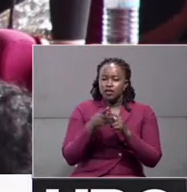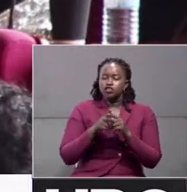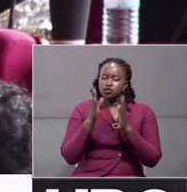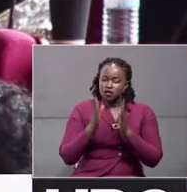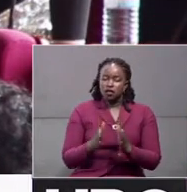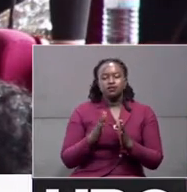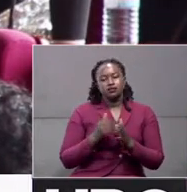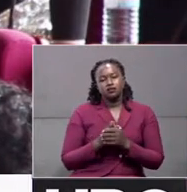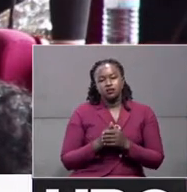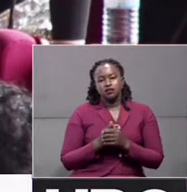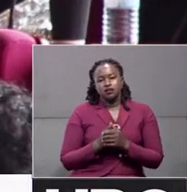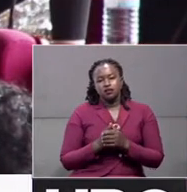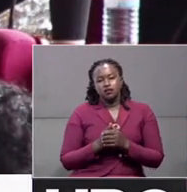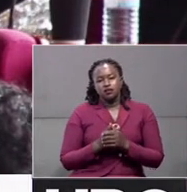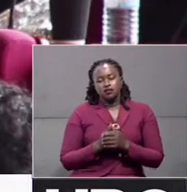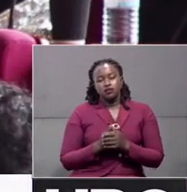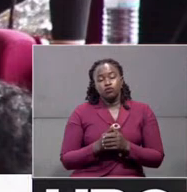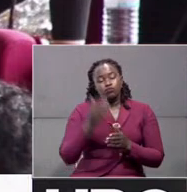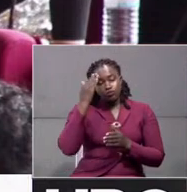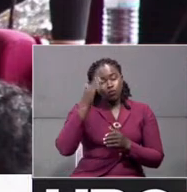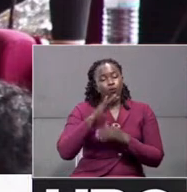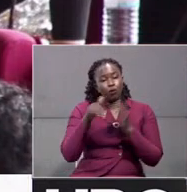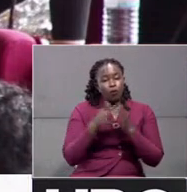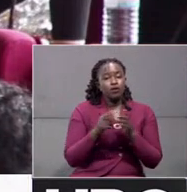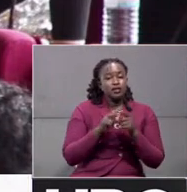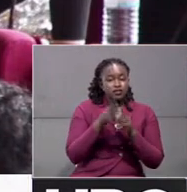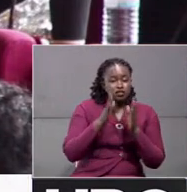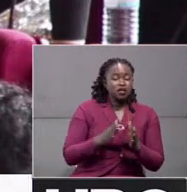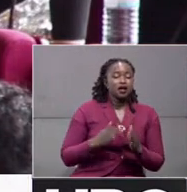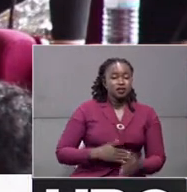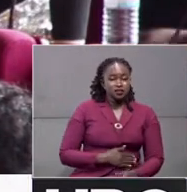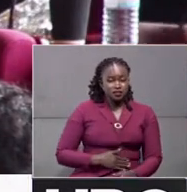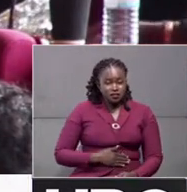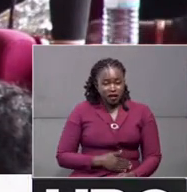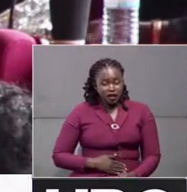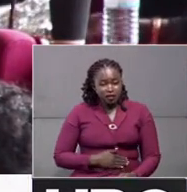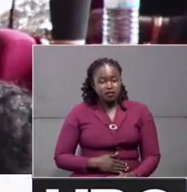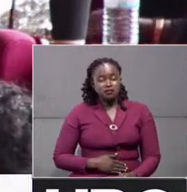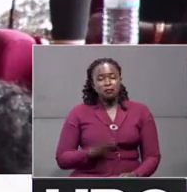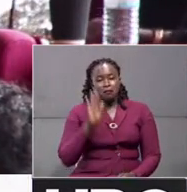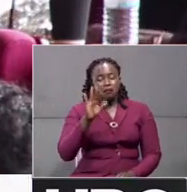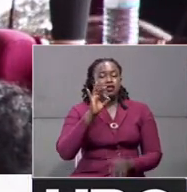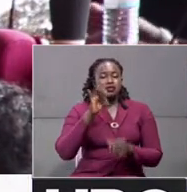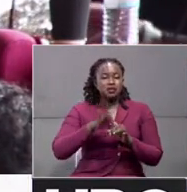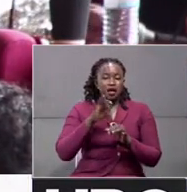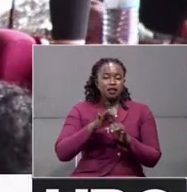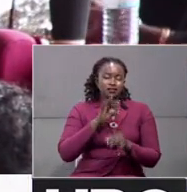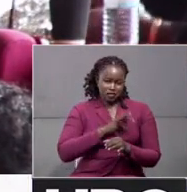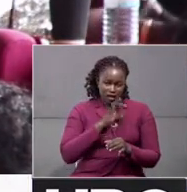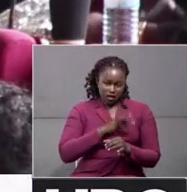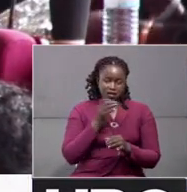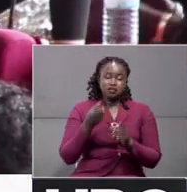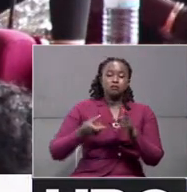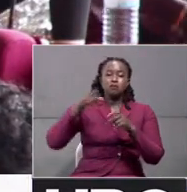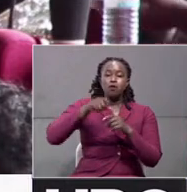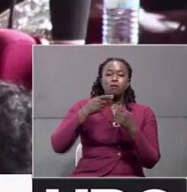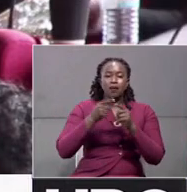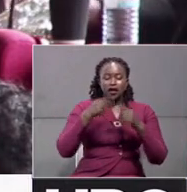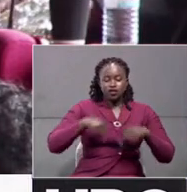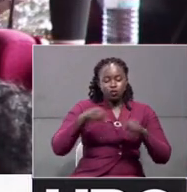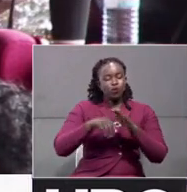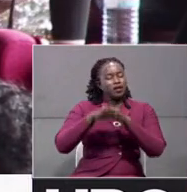engineers. You know, all engineers, all scientists, their salaries were elevated. For us, we are